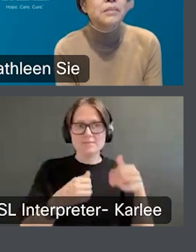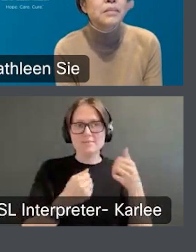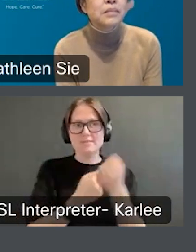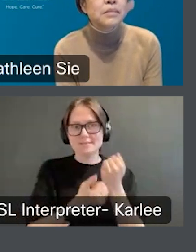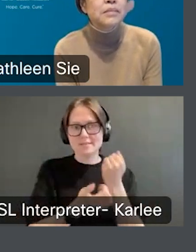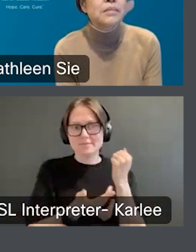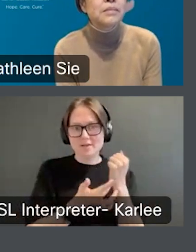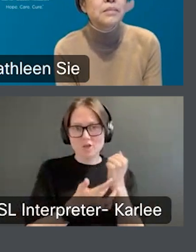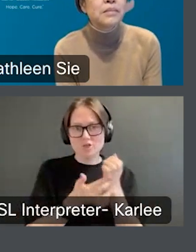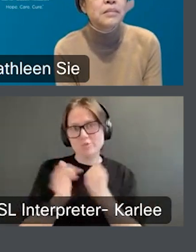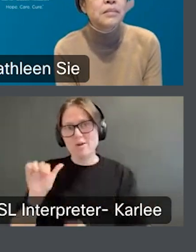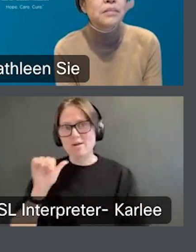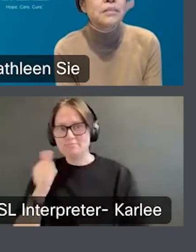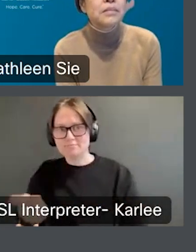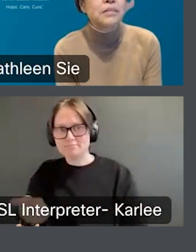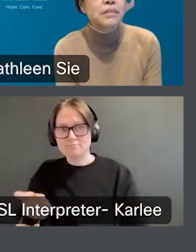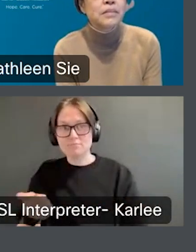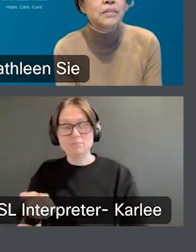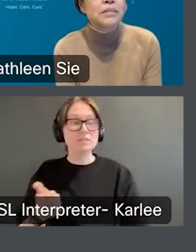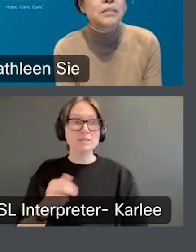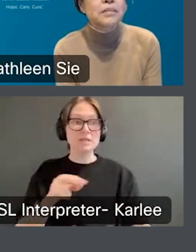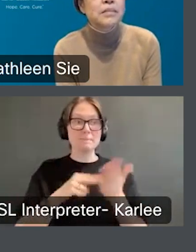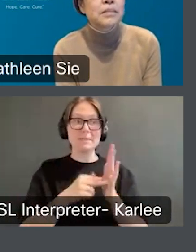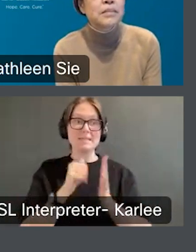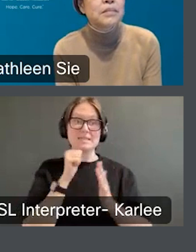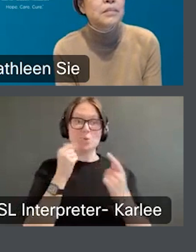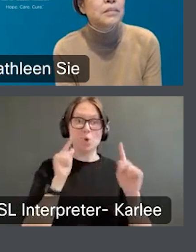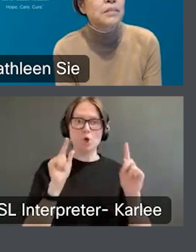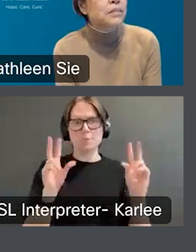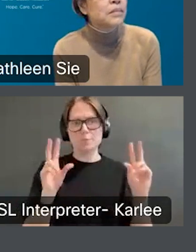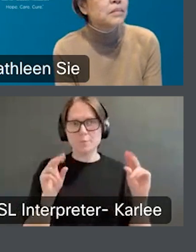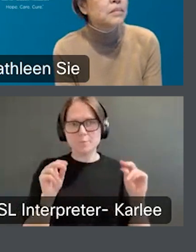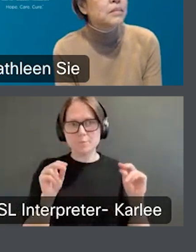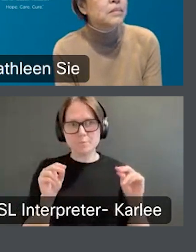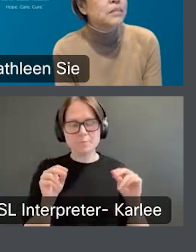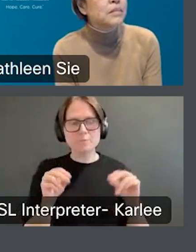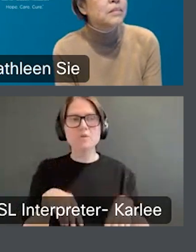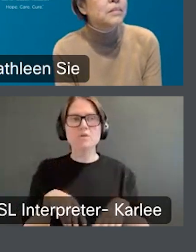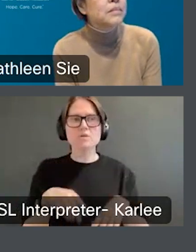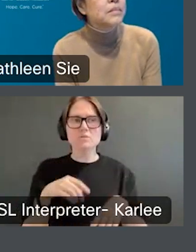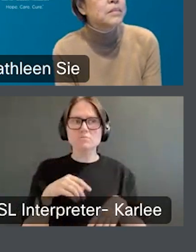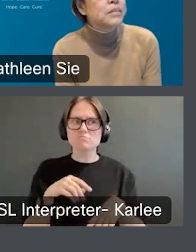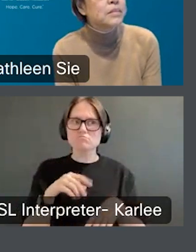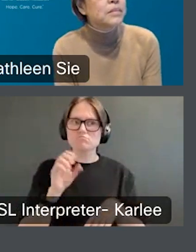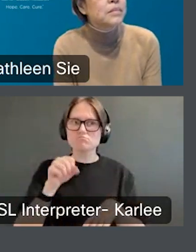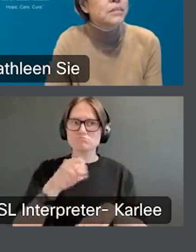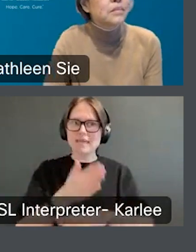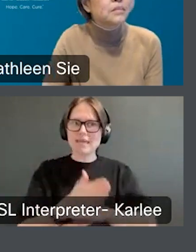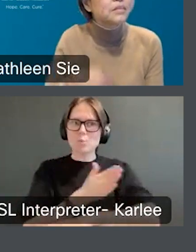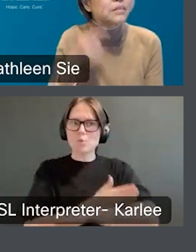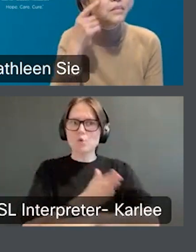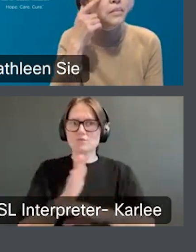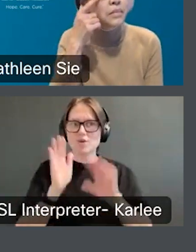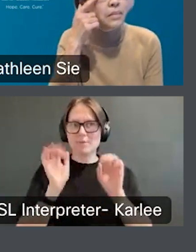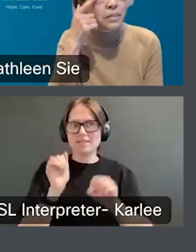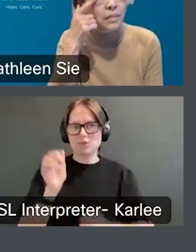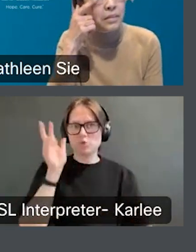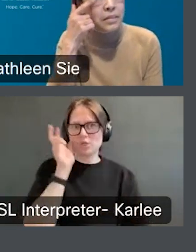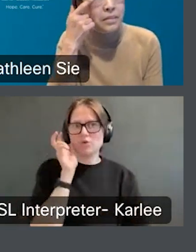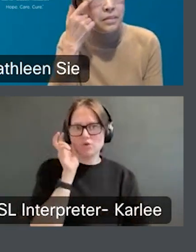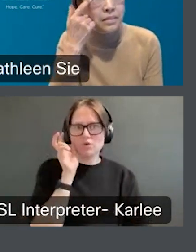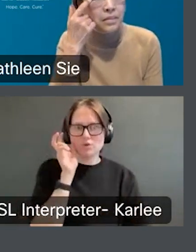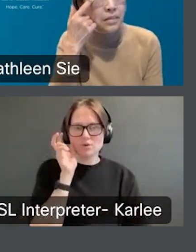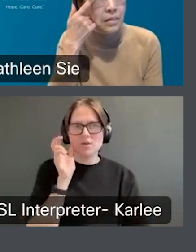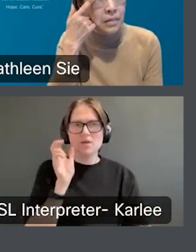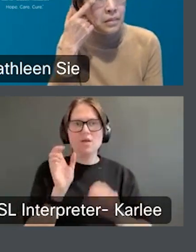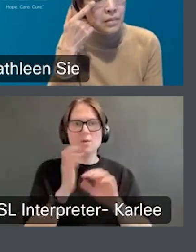not to say they're not working. It's because it is improving their ability to hear and communicate